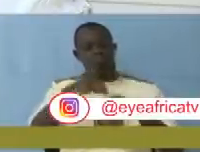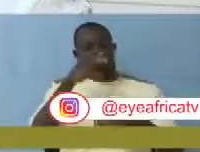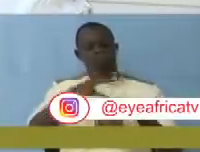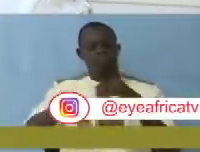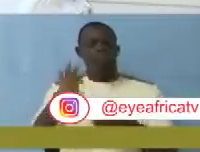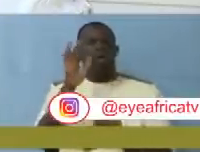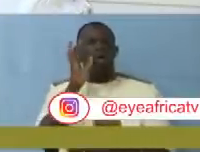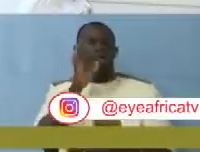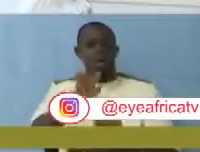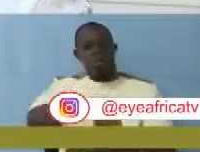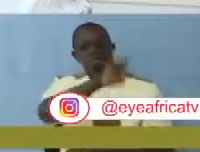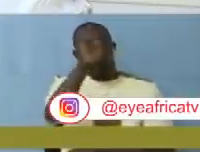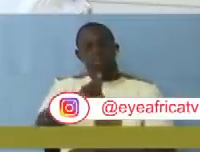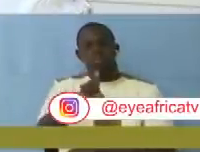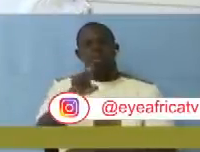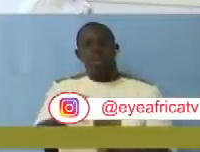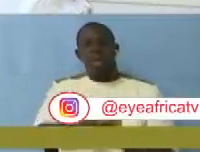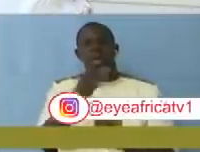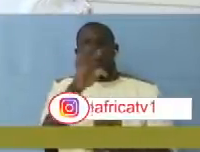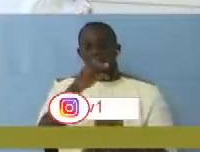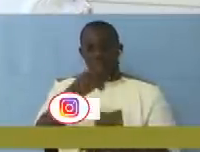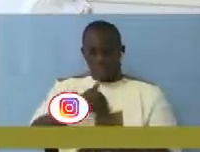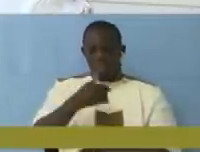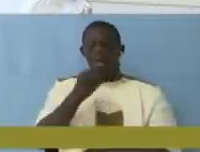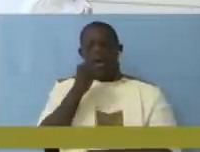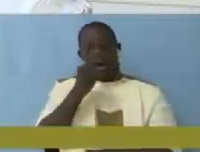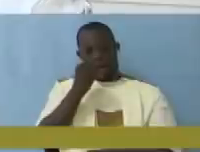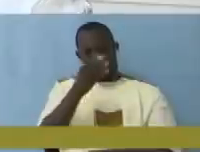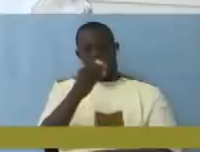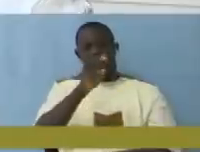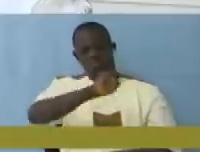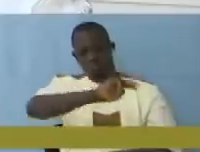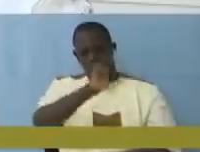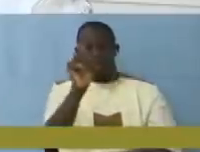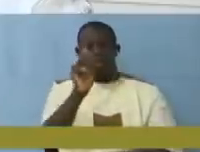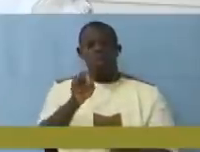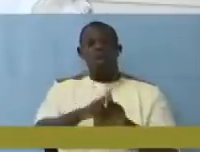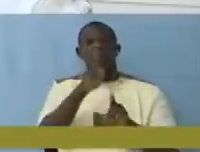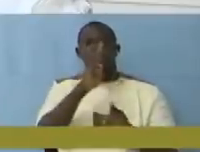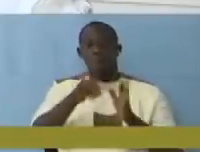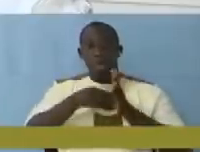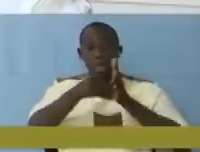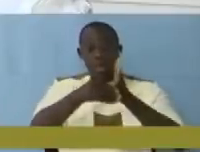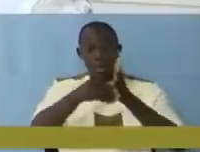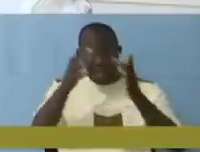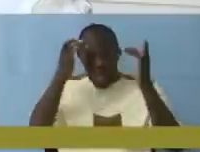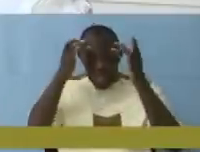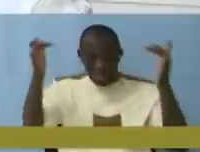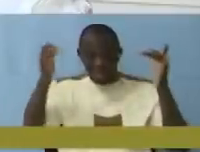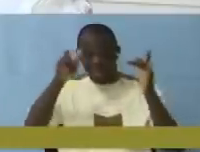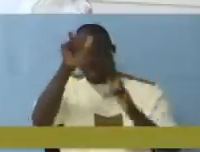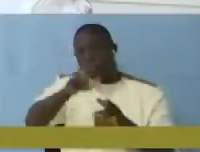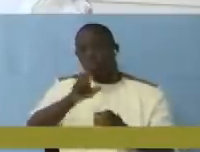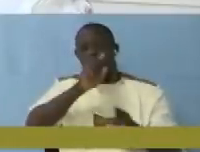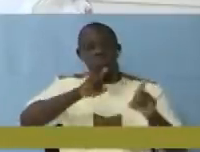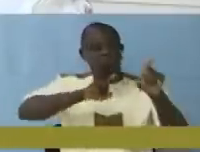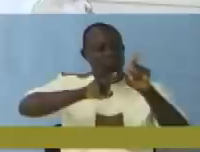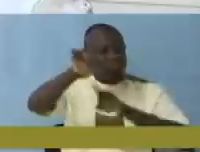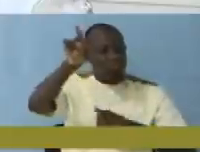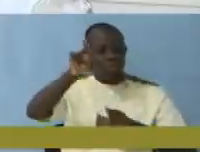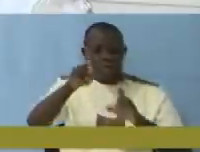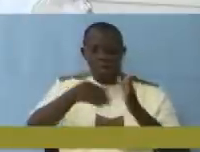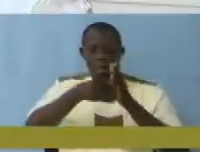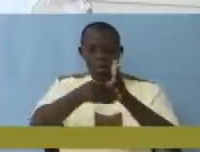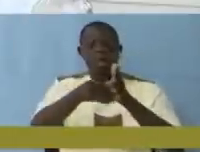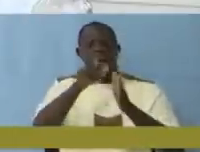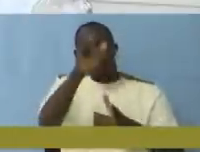me, I'll say no. Who was the leading expert? No. Expert. Who was the leading expert?